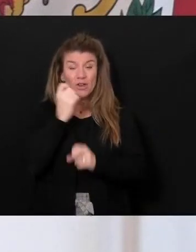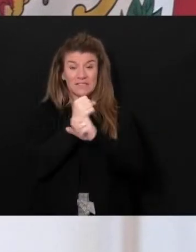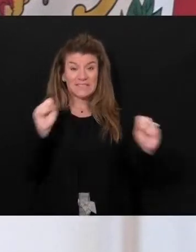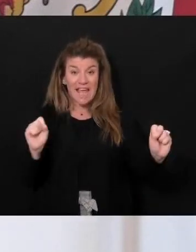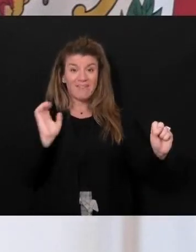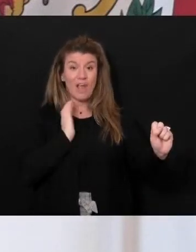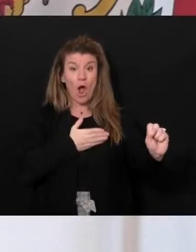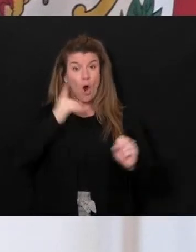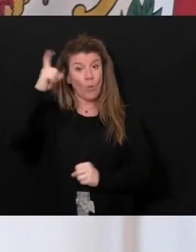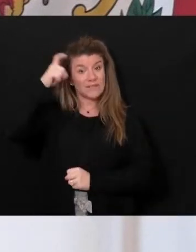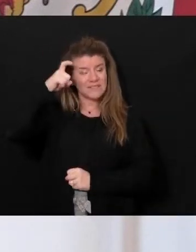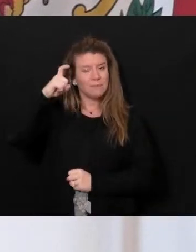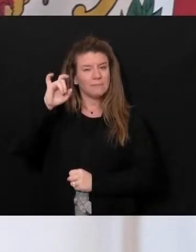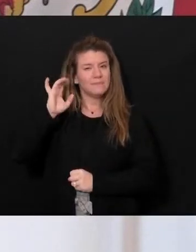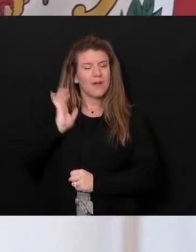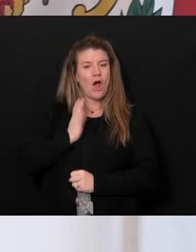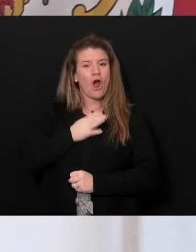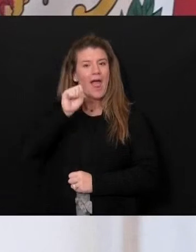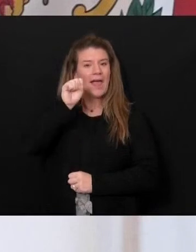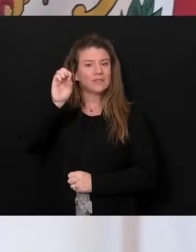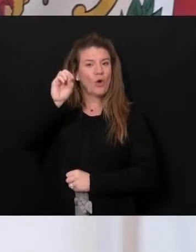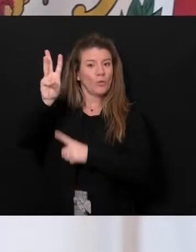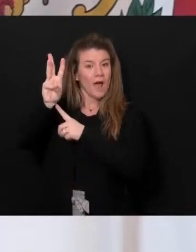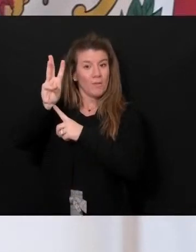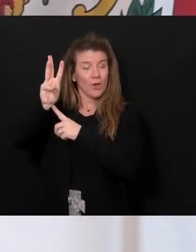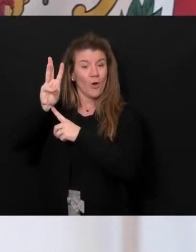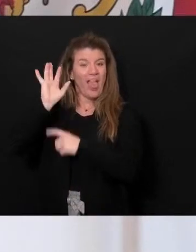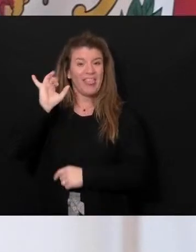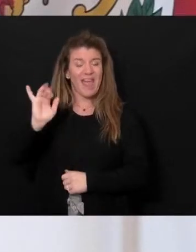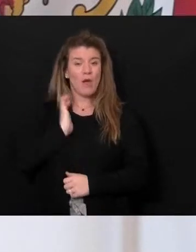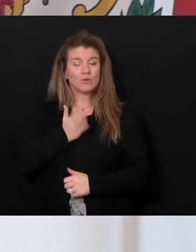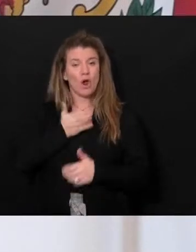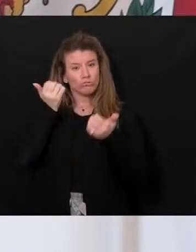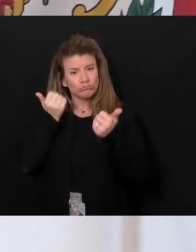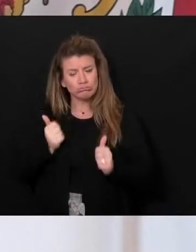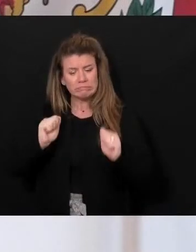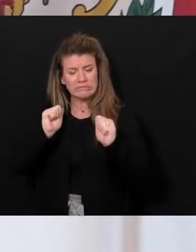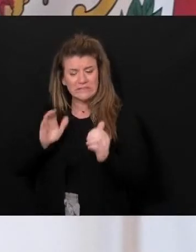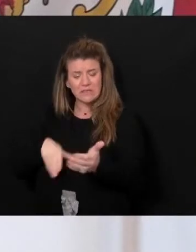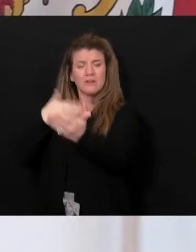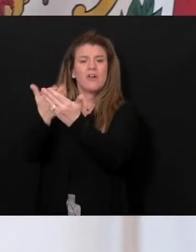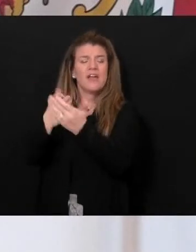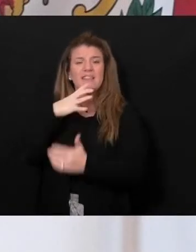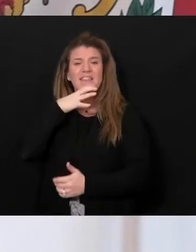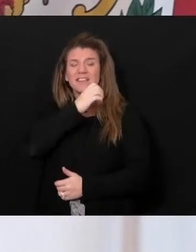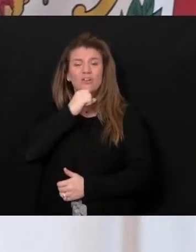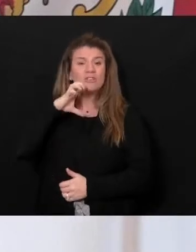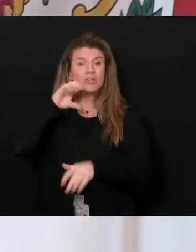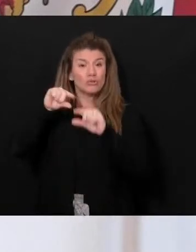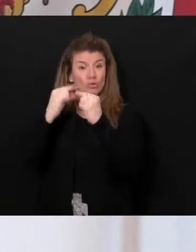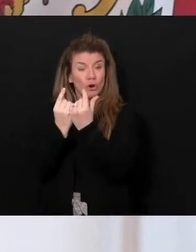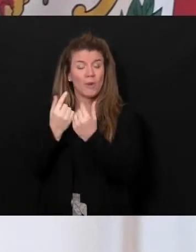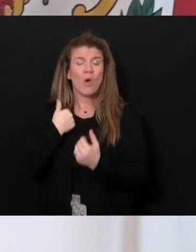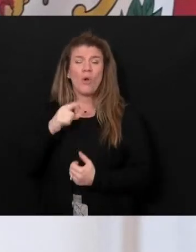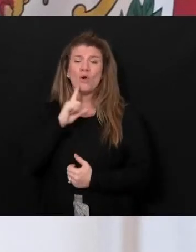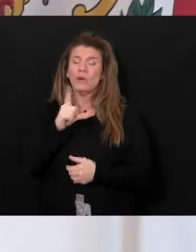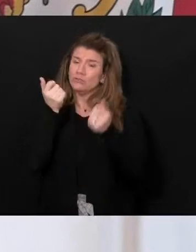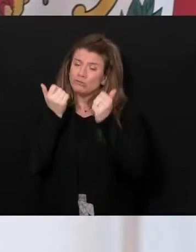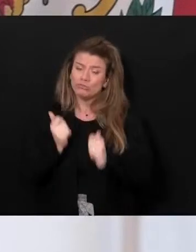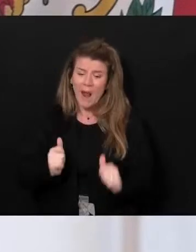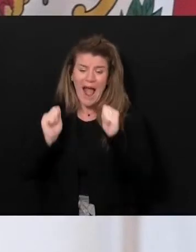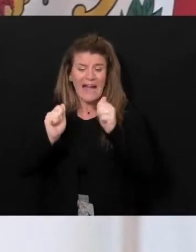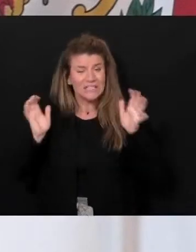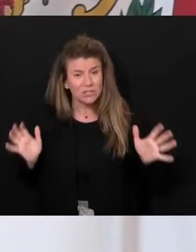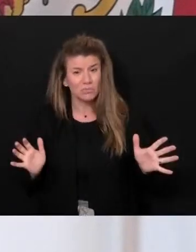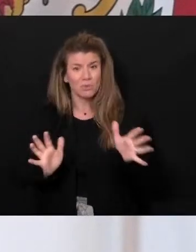our wisdom, you know, and that was our effort to get to our elderly, and we really are trying to put a great big push on that and